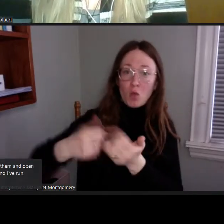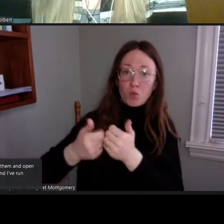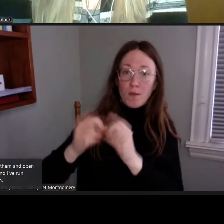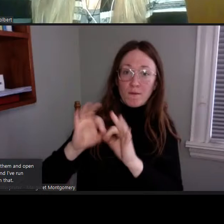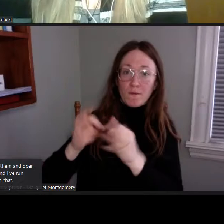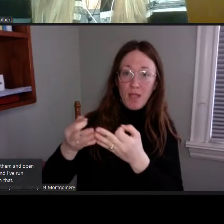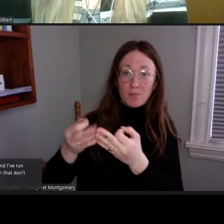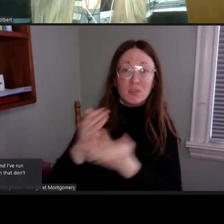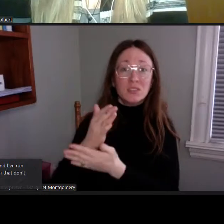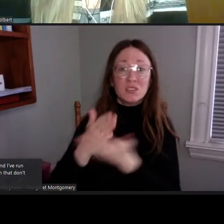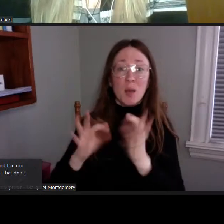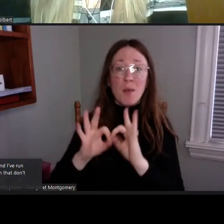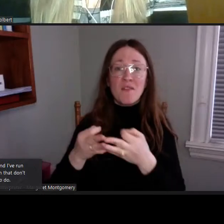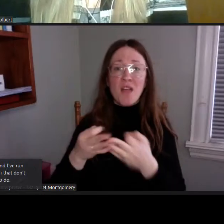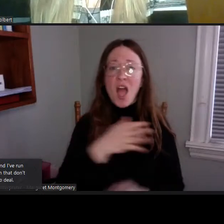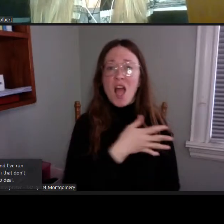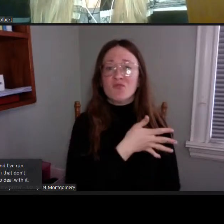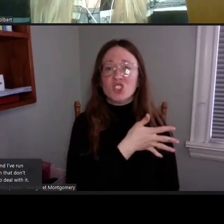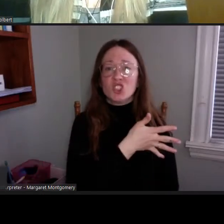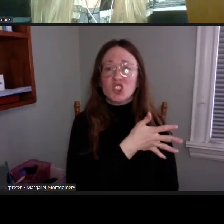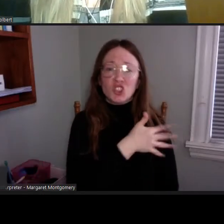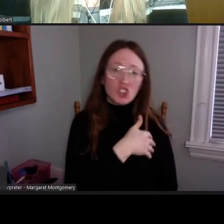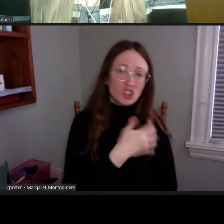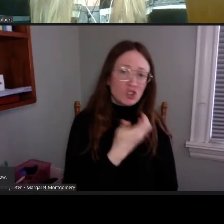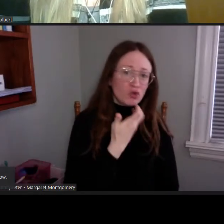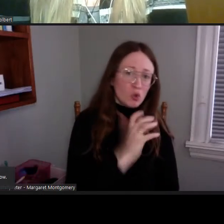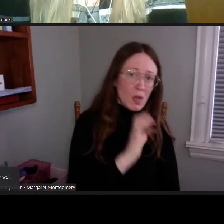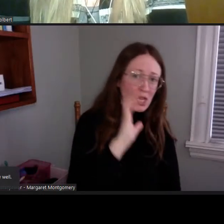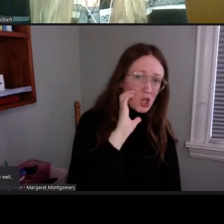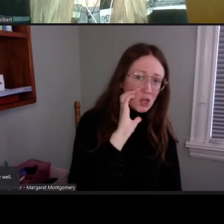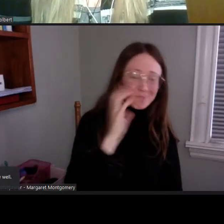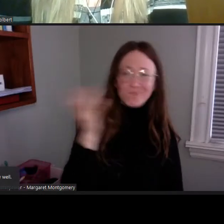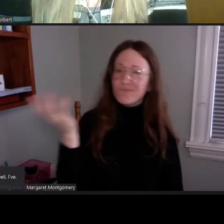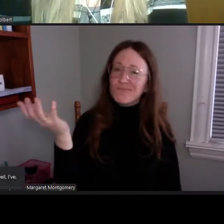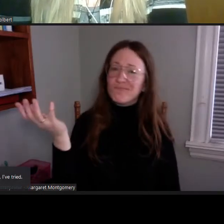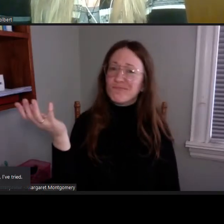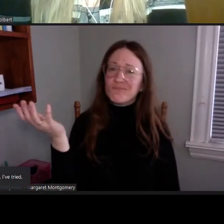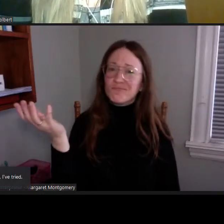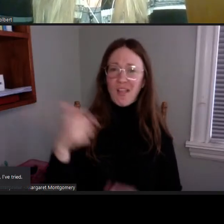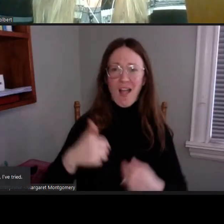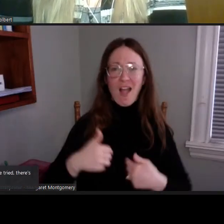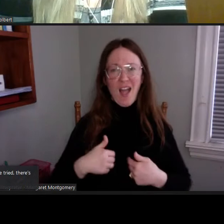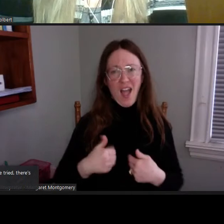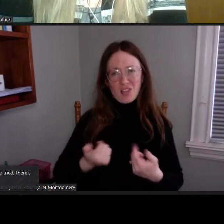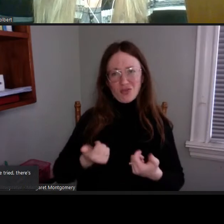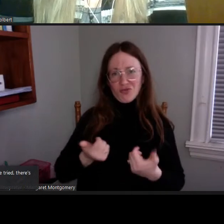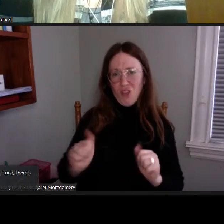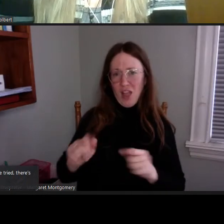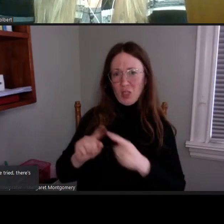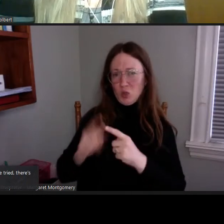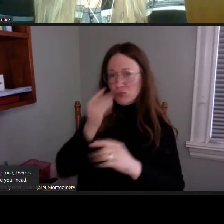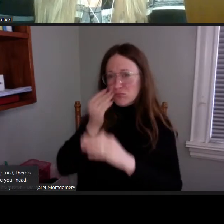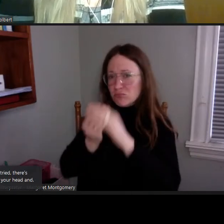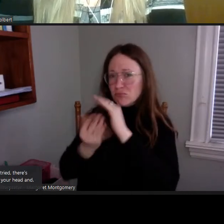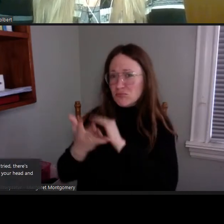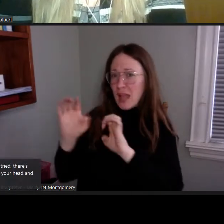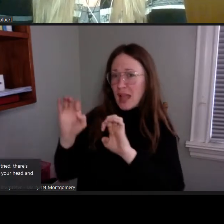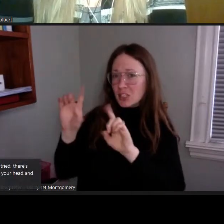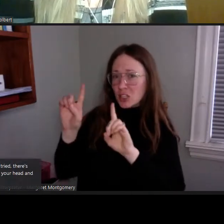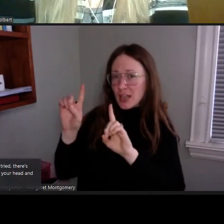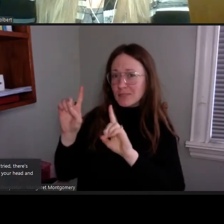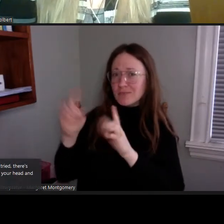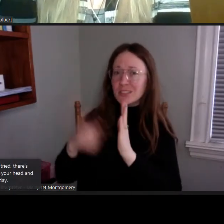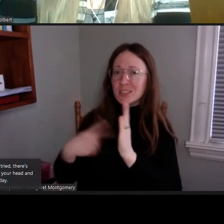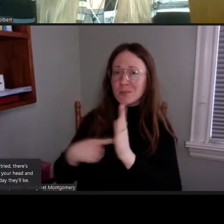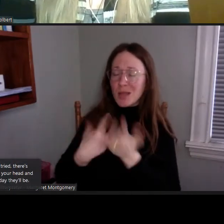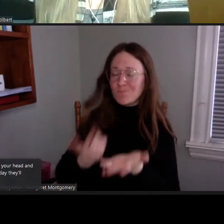and don't want to hear it and don't want to deal with it. You just need to know, well, I've tried, there's nothing I can do, and just shake your head and walk away and hope that